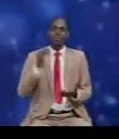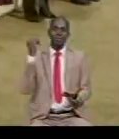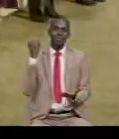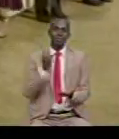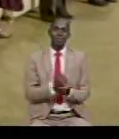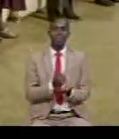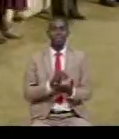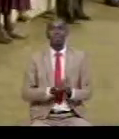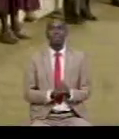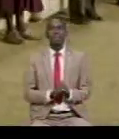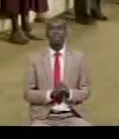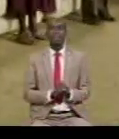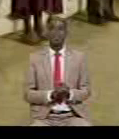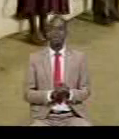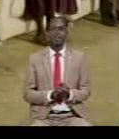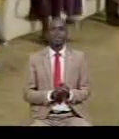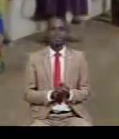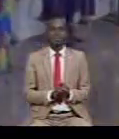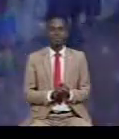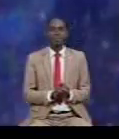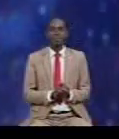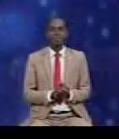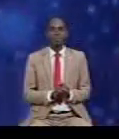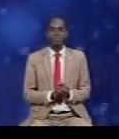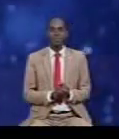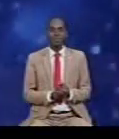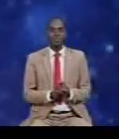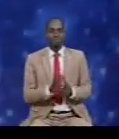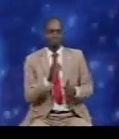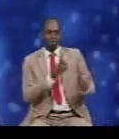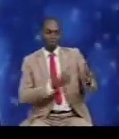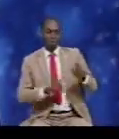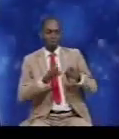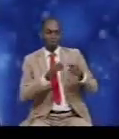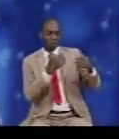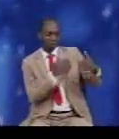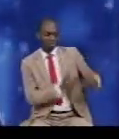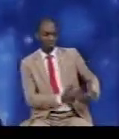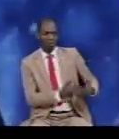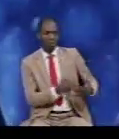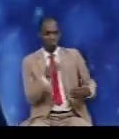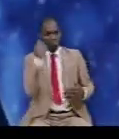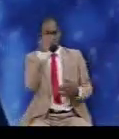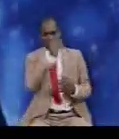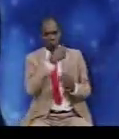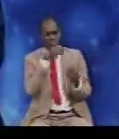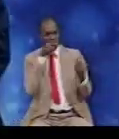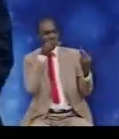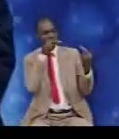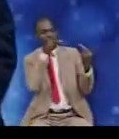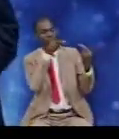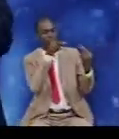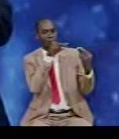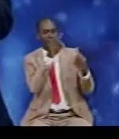Amen. Look at the person on your side, eyeball to eyeball, and tell him,